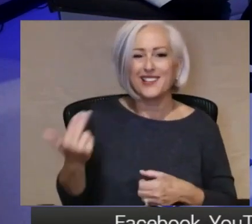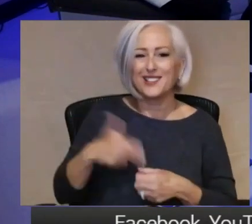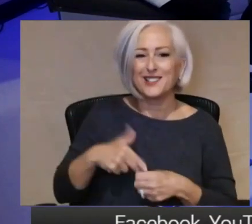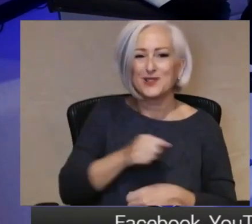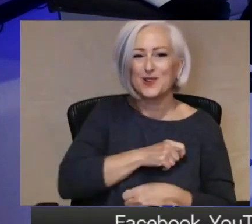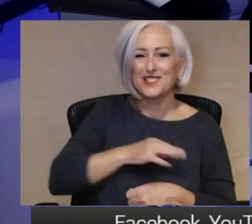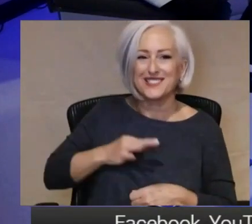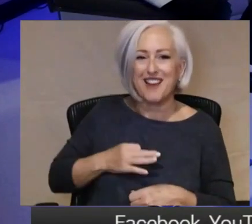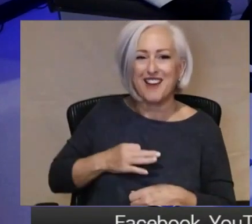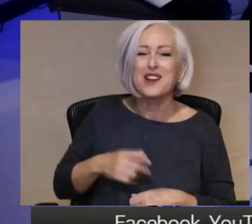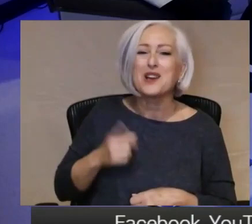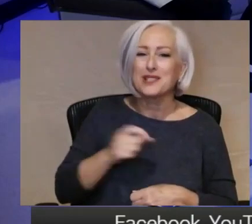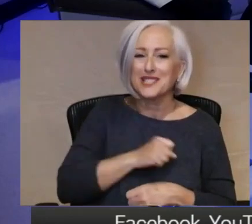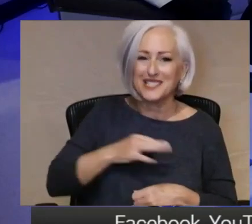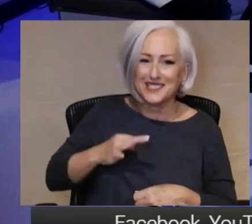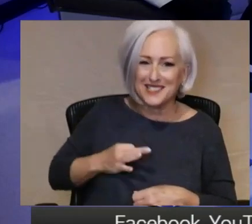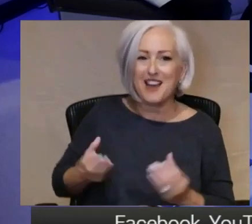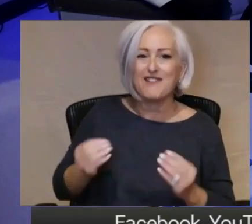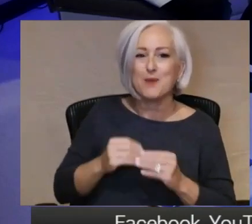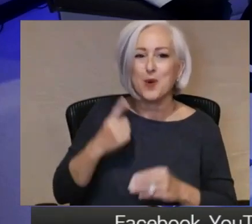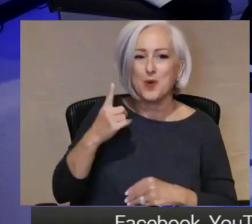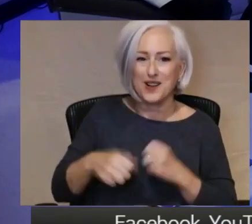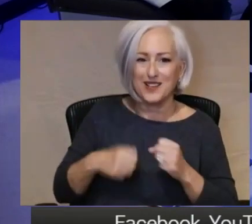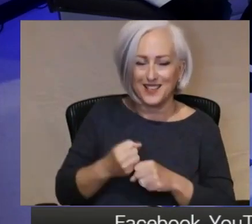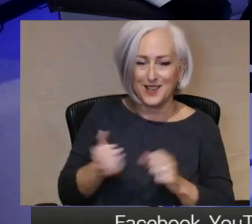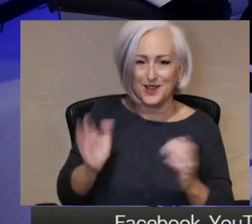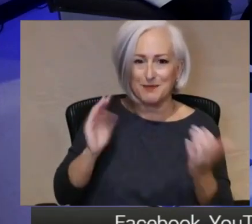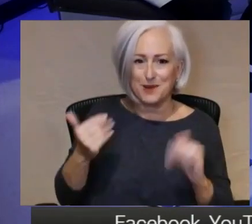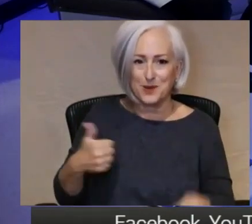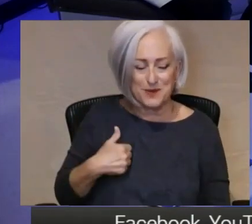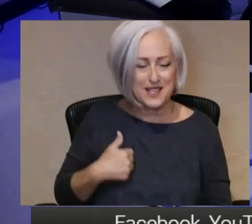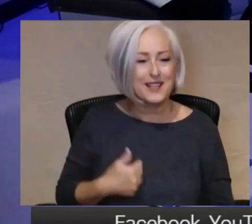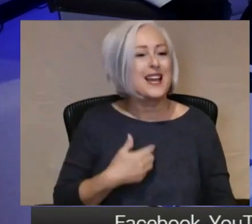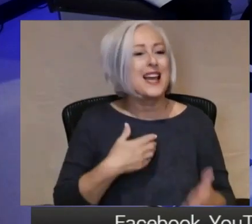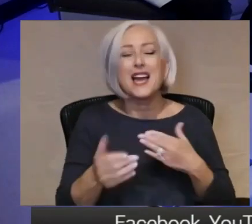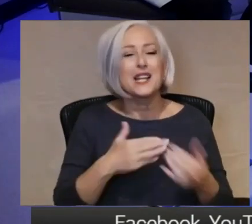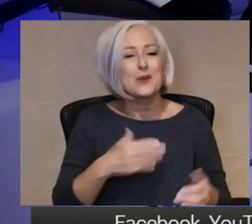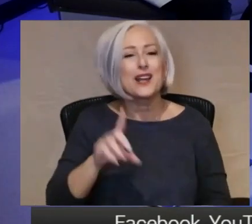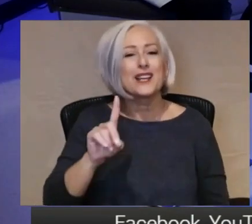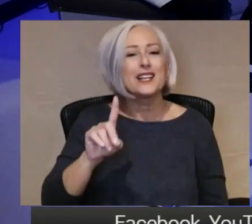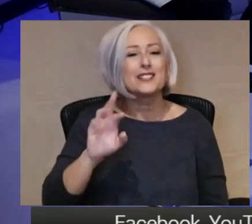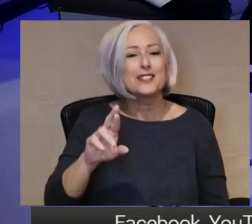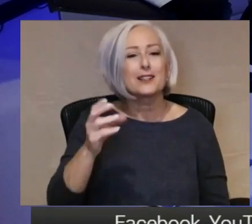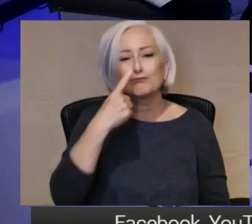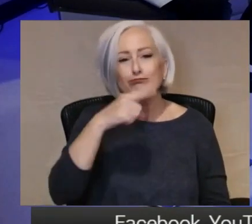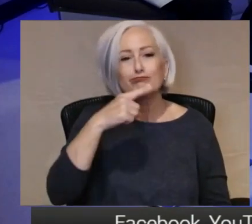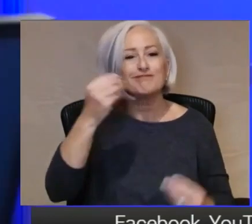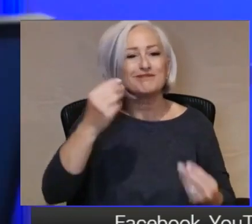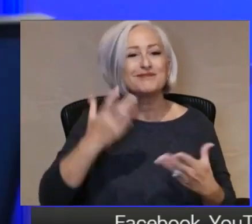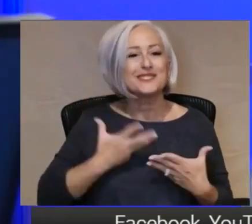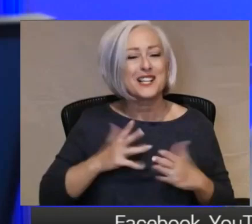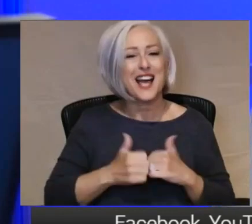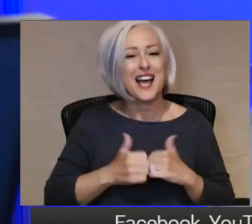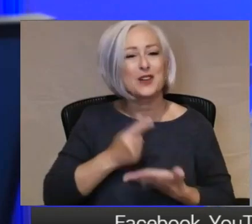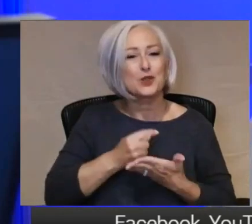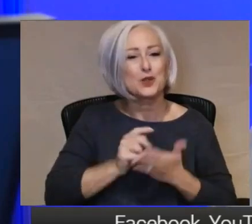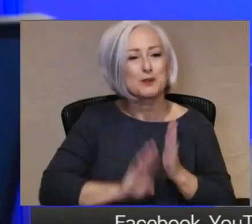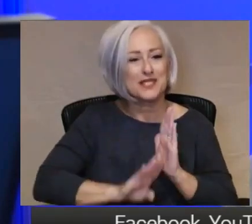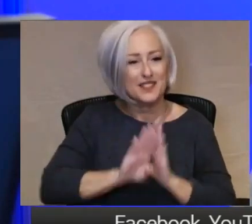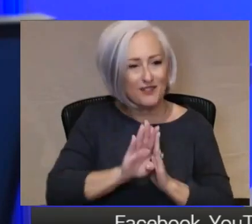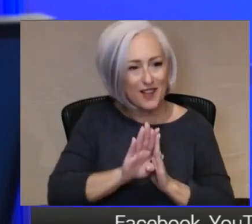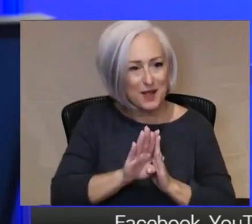than I have, which that kind of made me mad. I thought I was the old guy. So Dr. Pahwa, talk to us about how this treatment was developed. So you need to